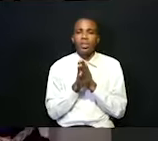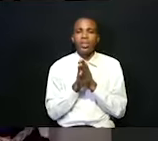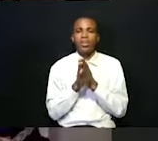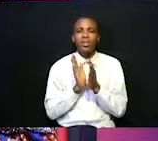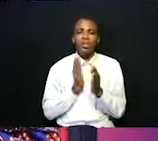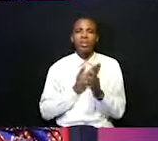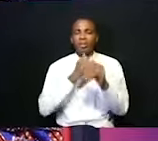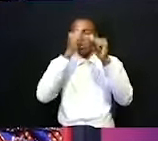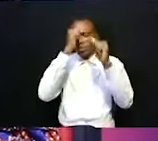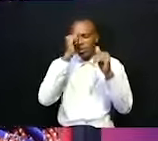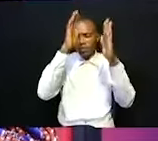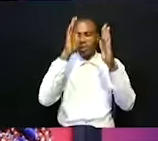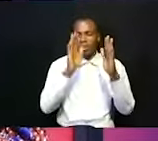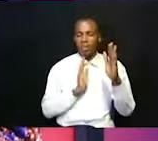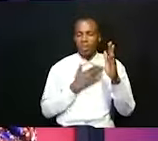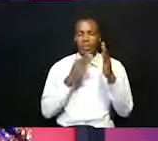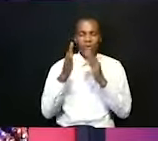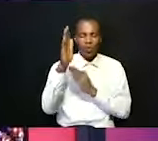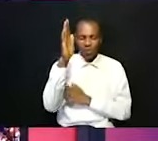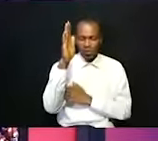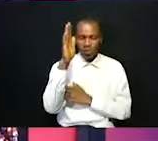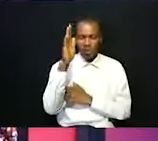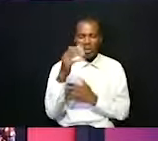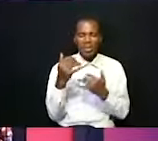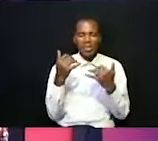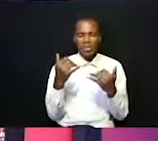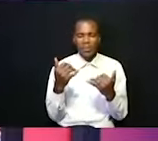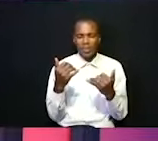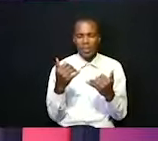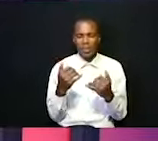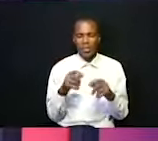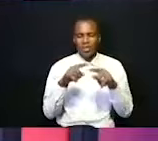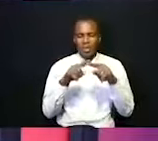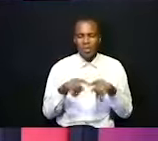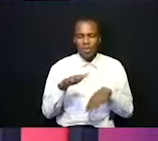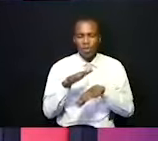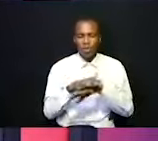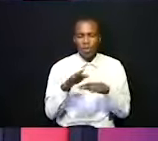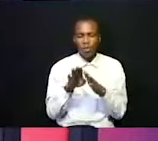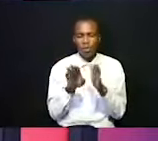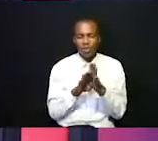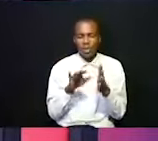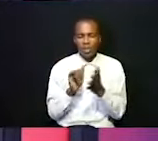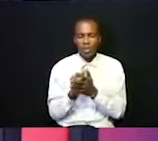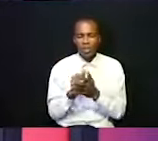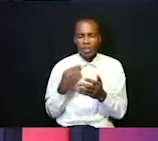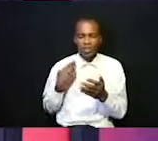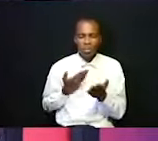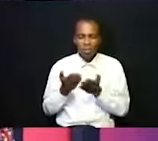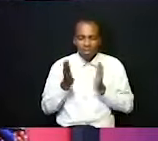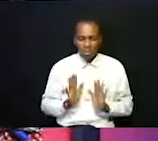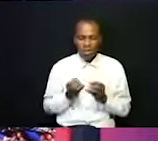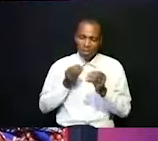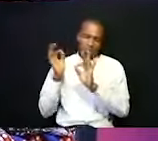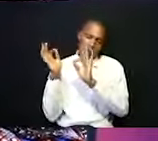Our Father and our God, we stand on the basis of the word that your servant has released. And we